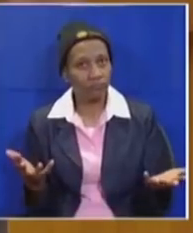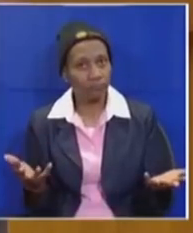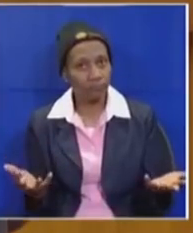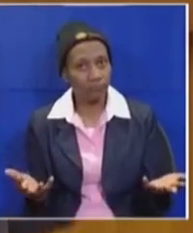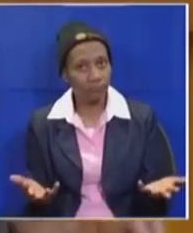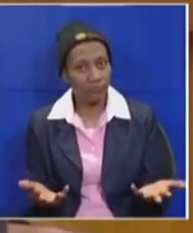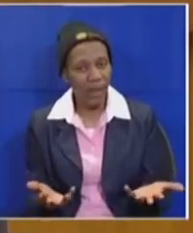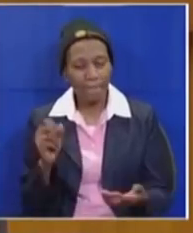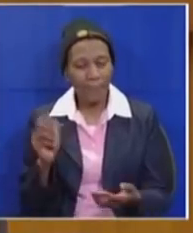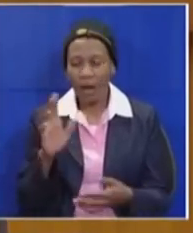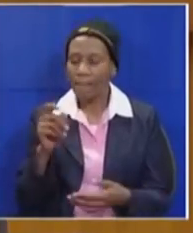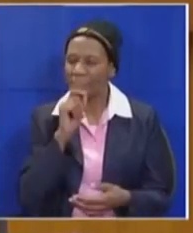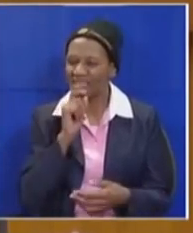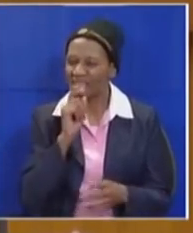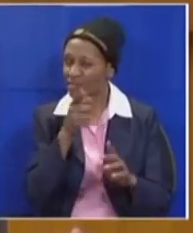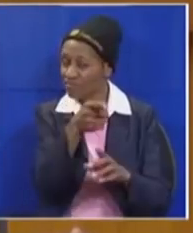the private sector,